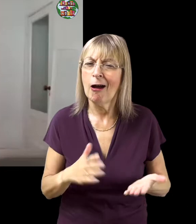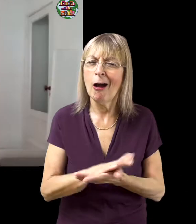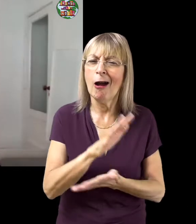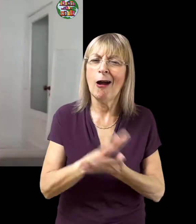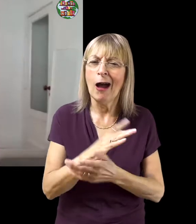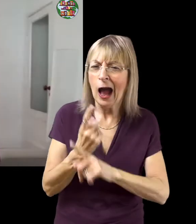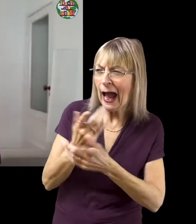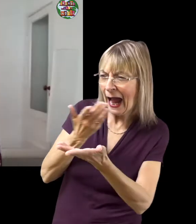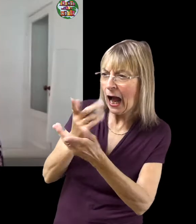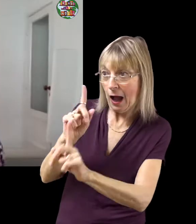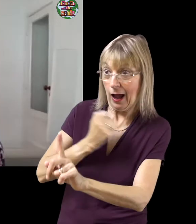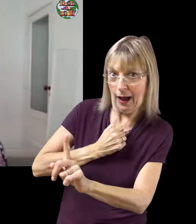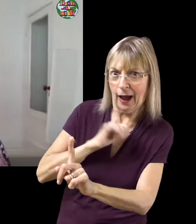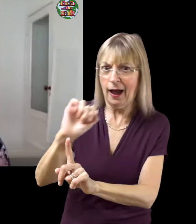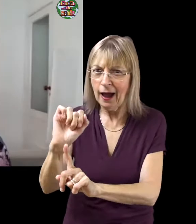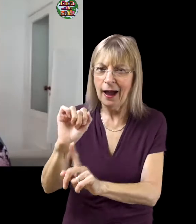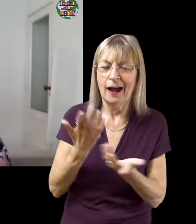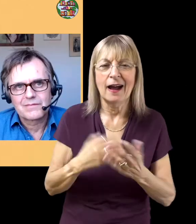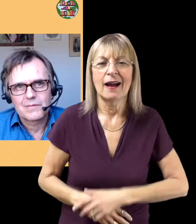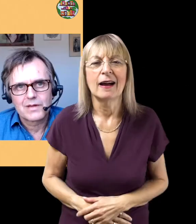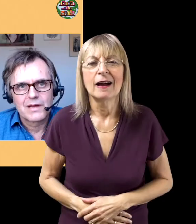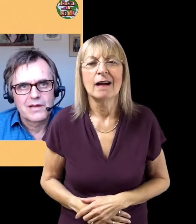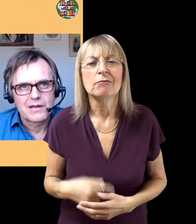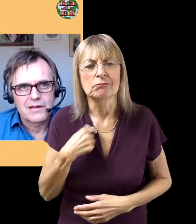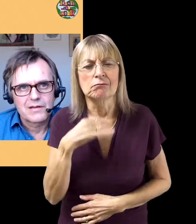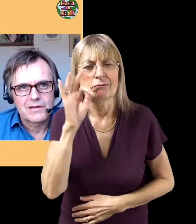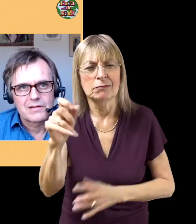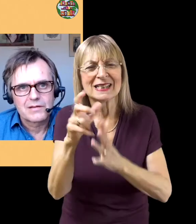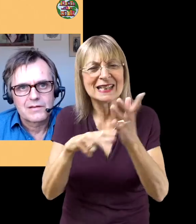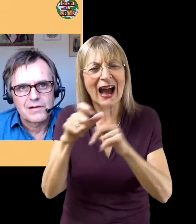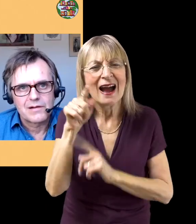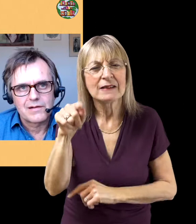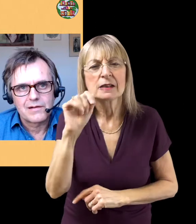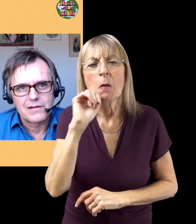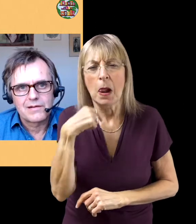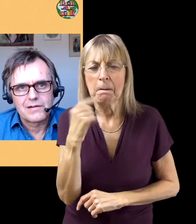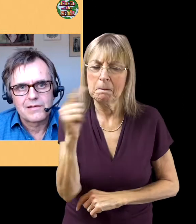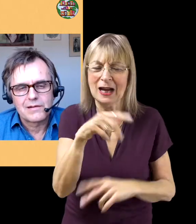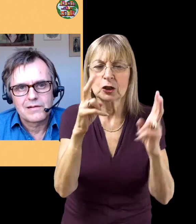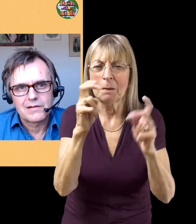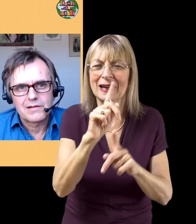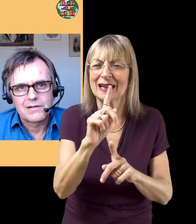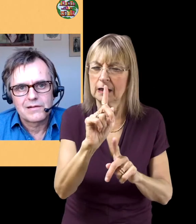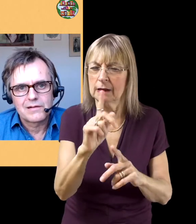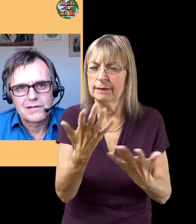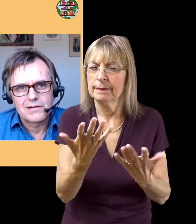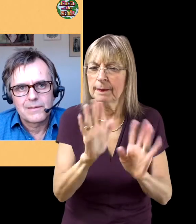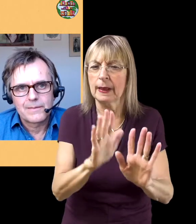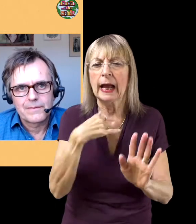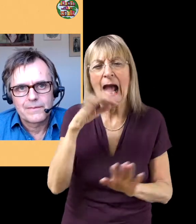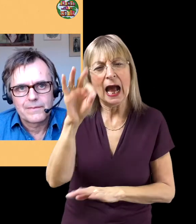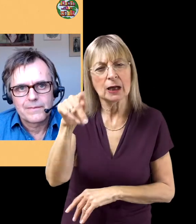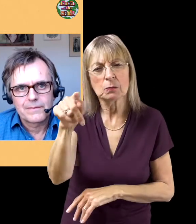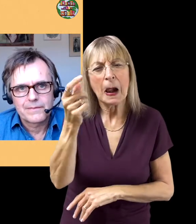it's so much fun talking about things like that. There's also, I'm going to ask you, David, I'm going to come back to that topic in a moment, but